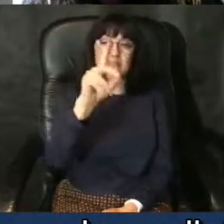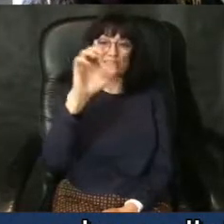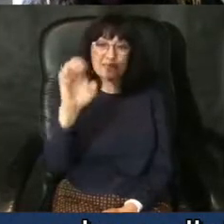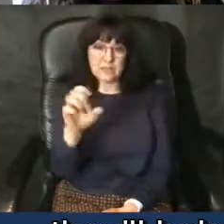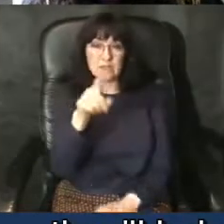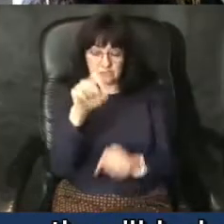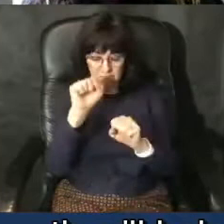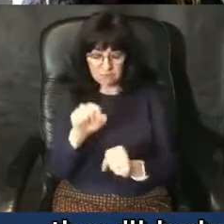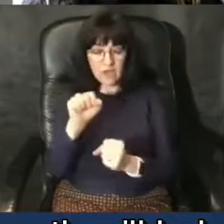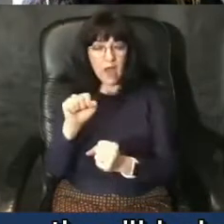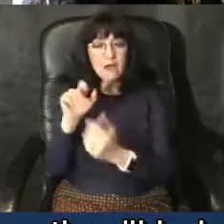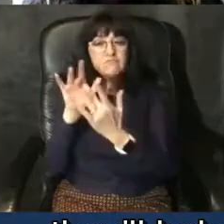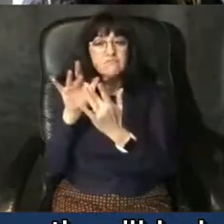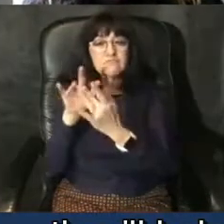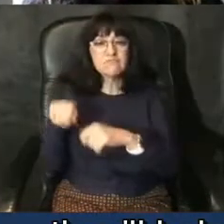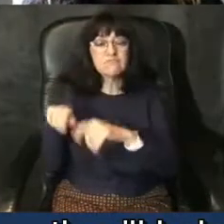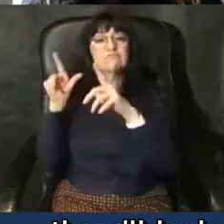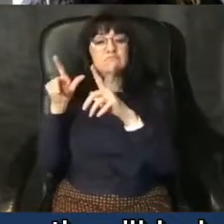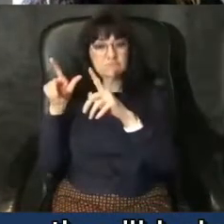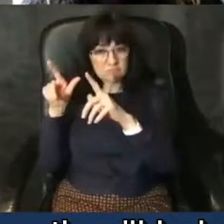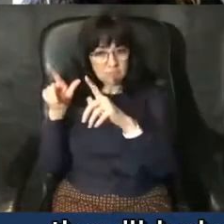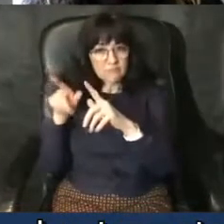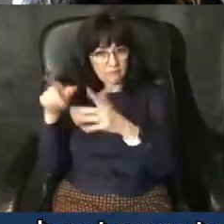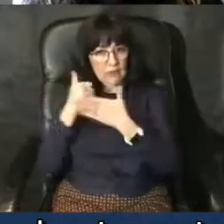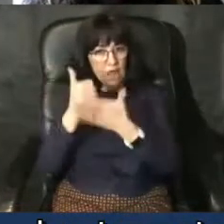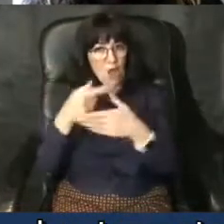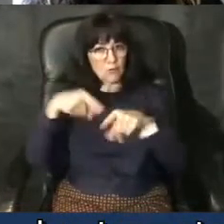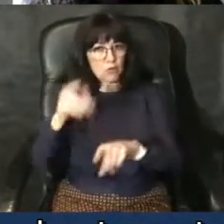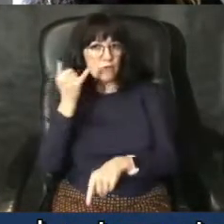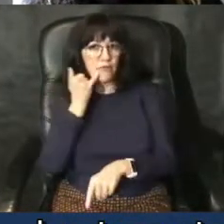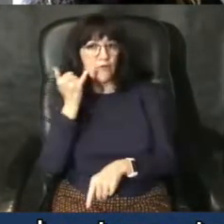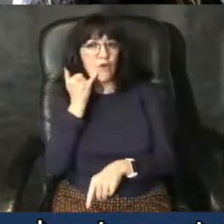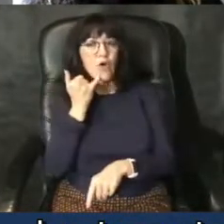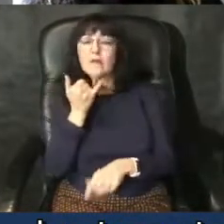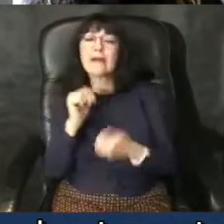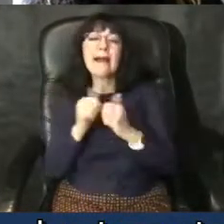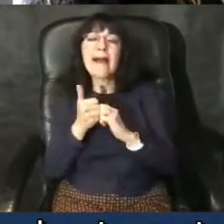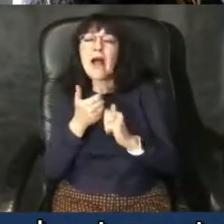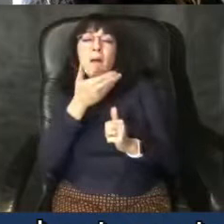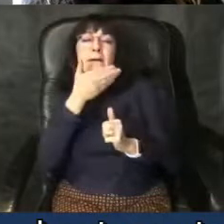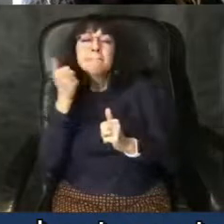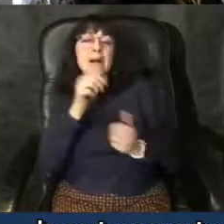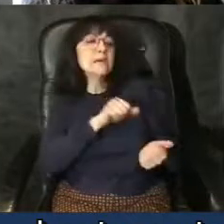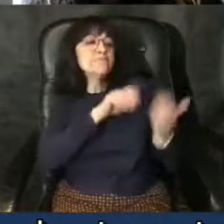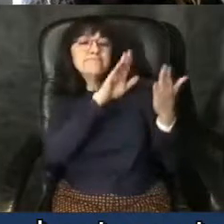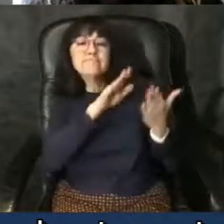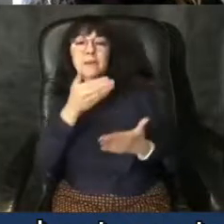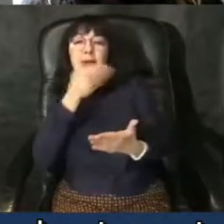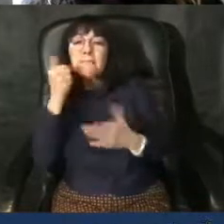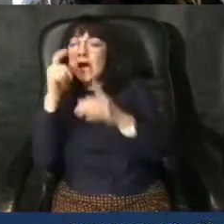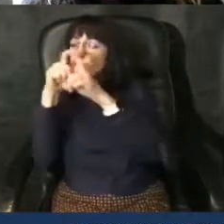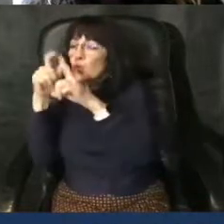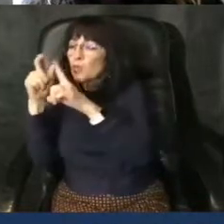someone, and they'll help you over the phone kind of think about what's the best way to have the conversation so that I can actually